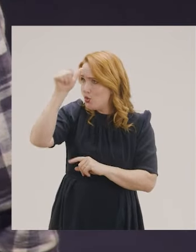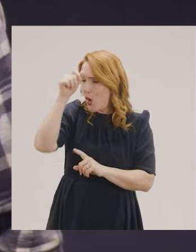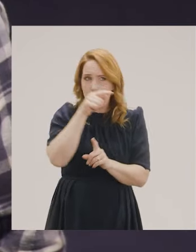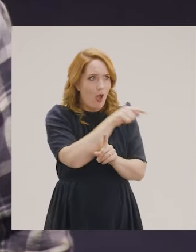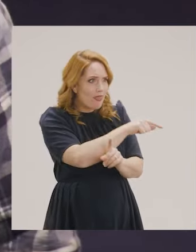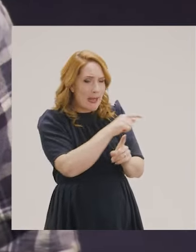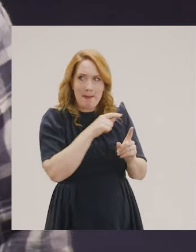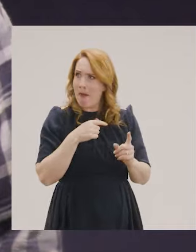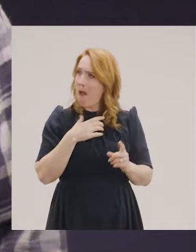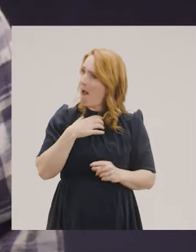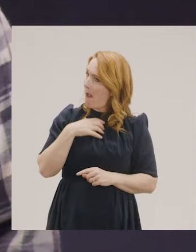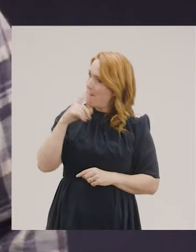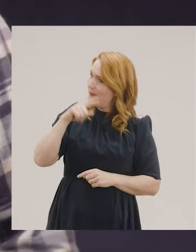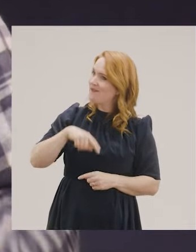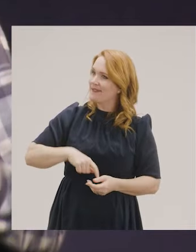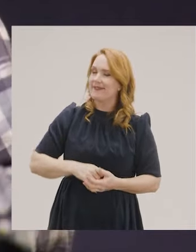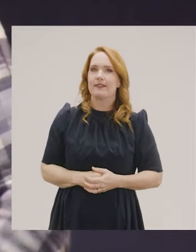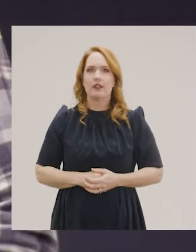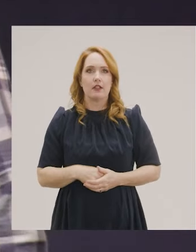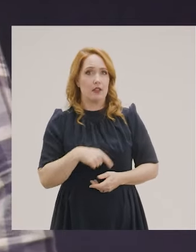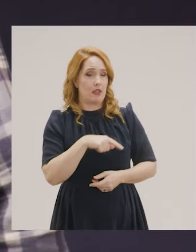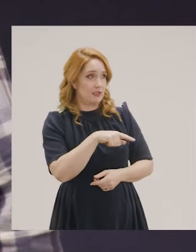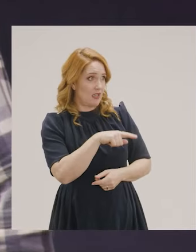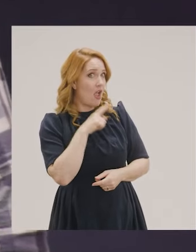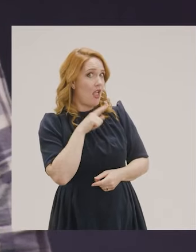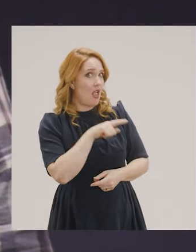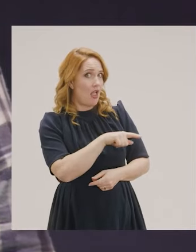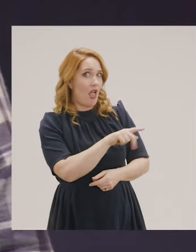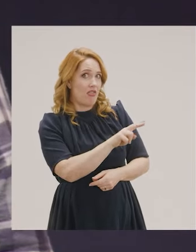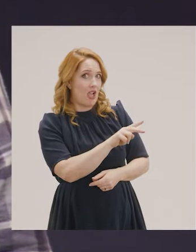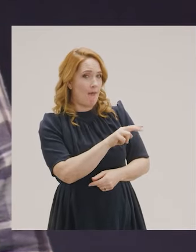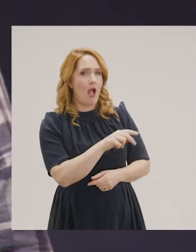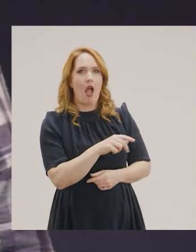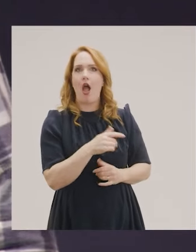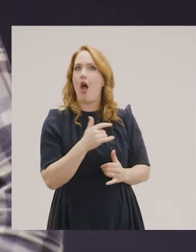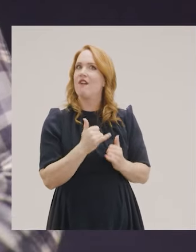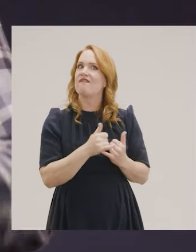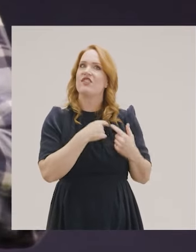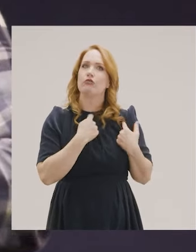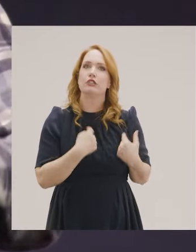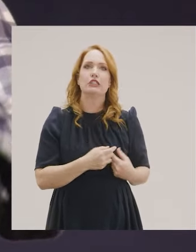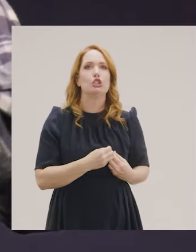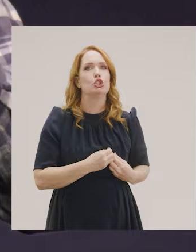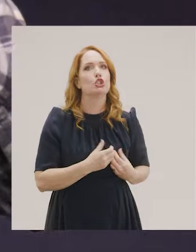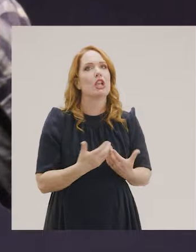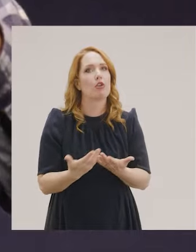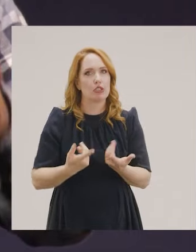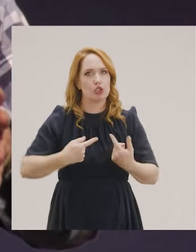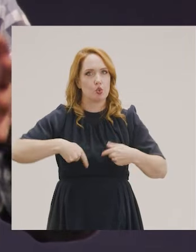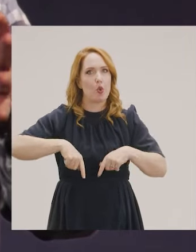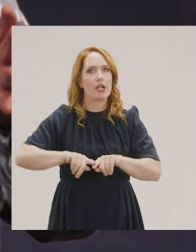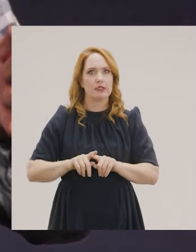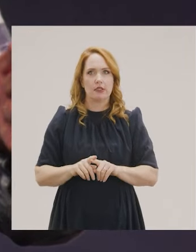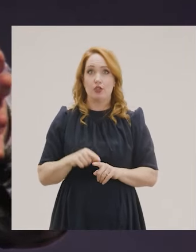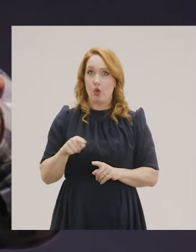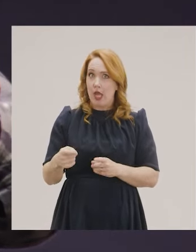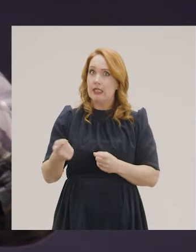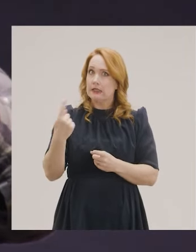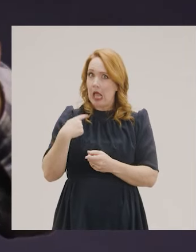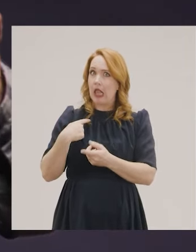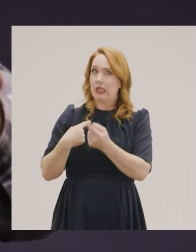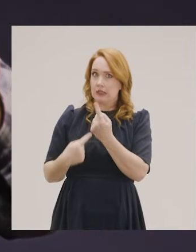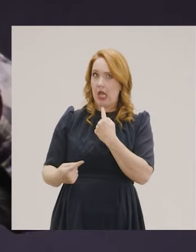didn't know that you knew the people, you know, the person that died. And I said, they have been very generous to us, and started to recount story after